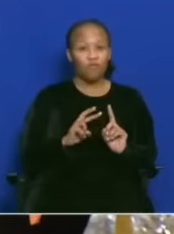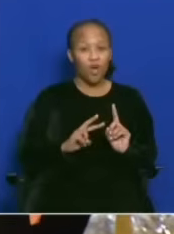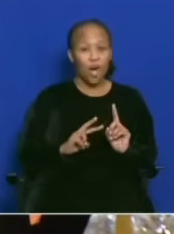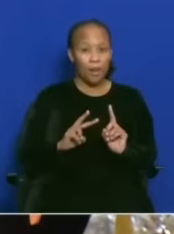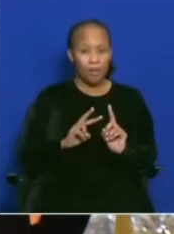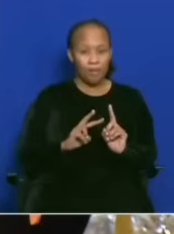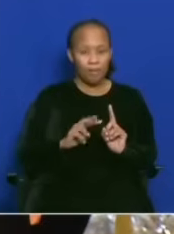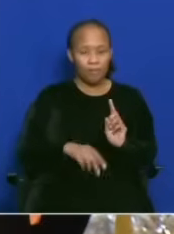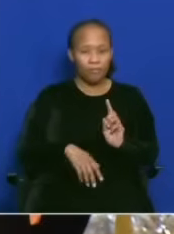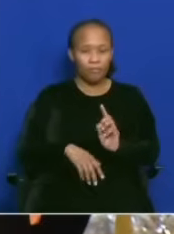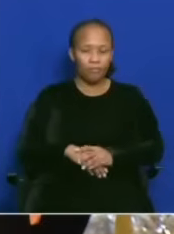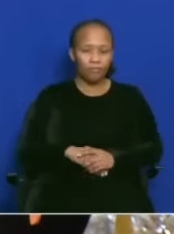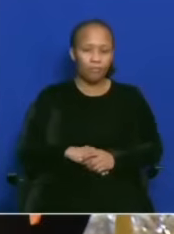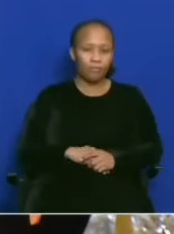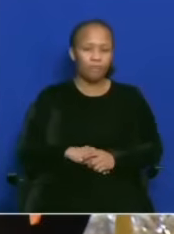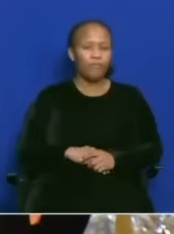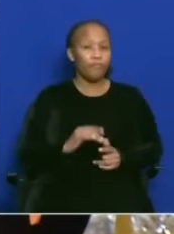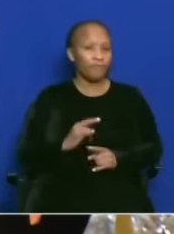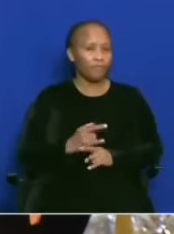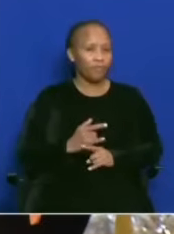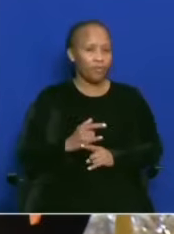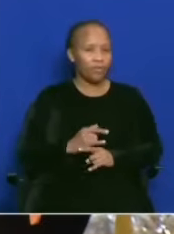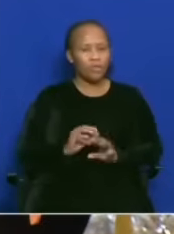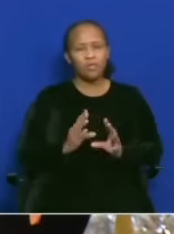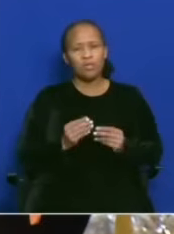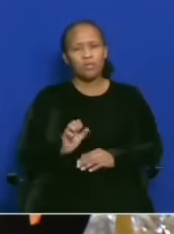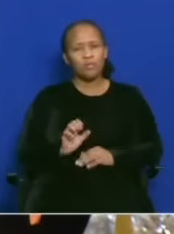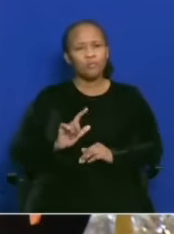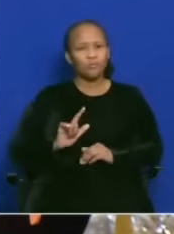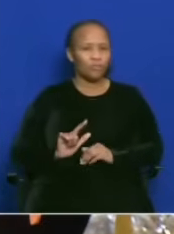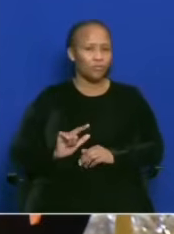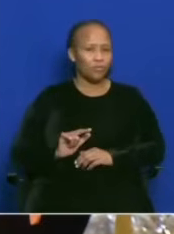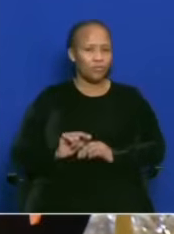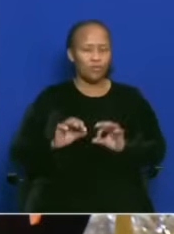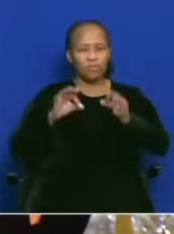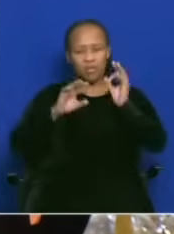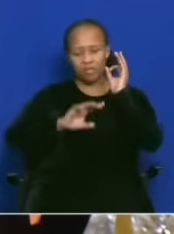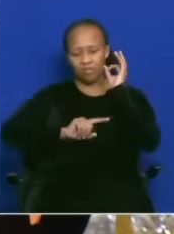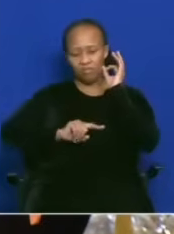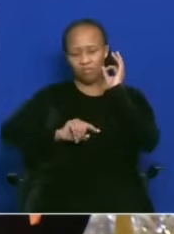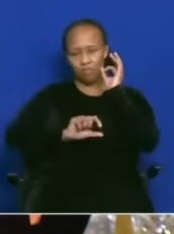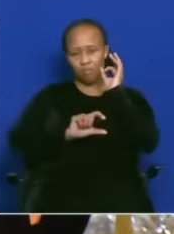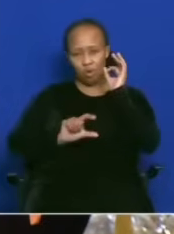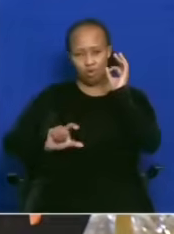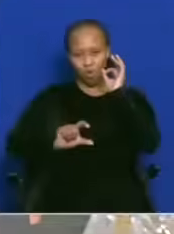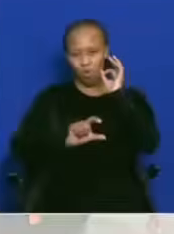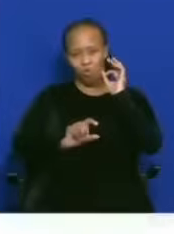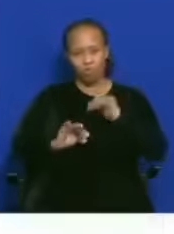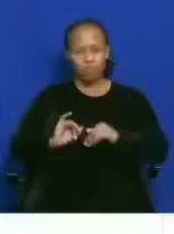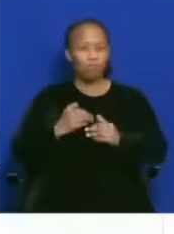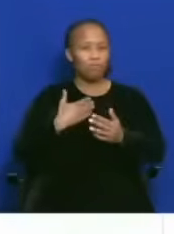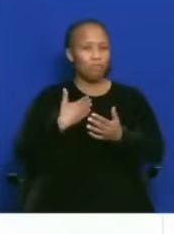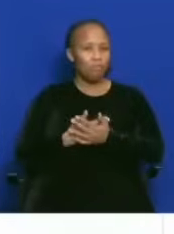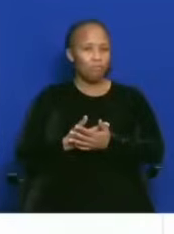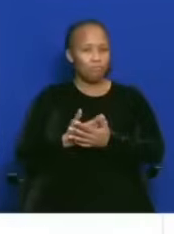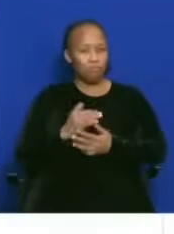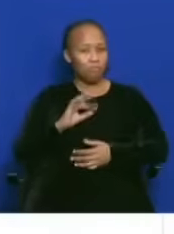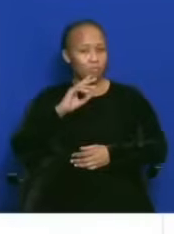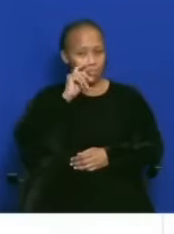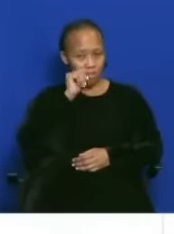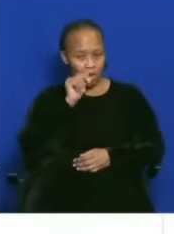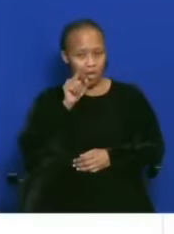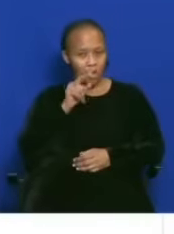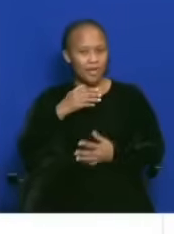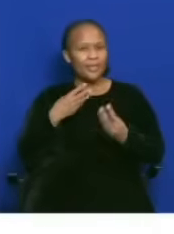chat number 7, it's at the bottom of the page. He says, can our guy change something on spec